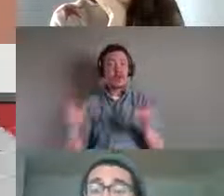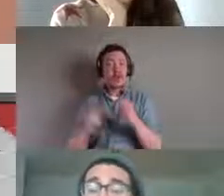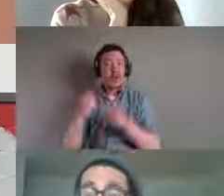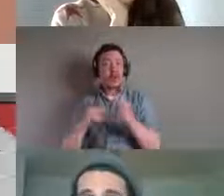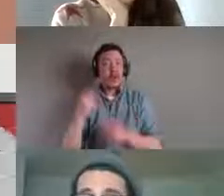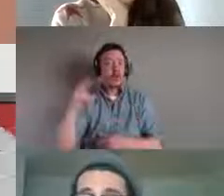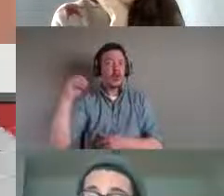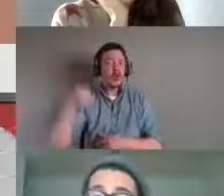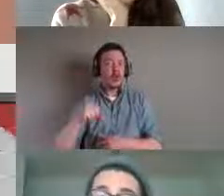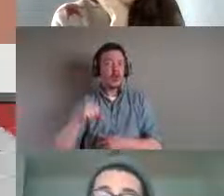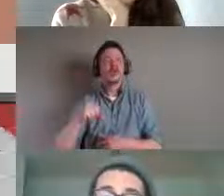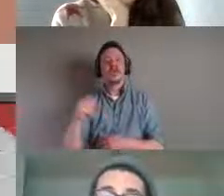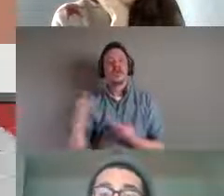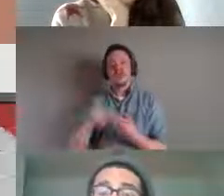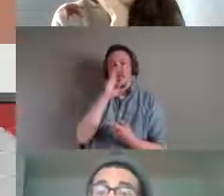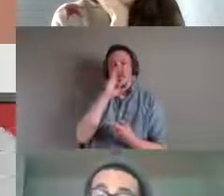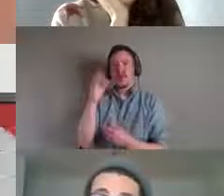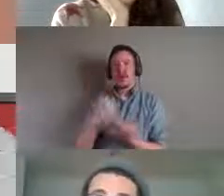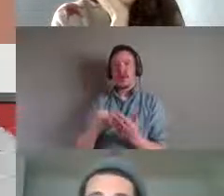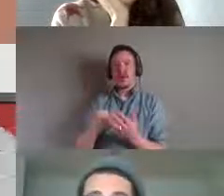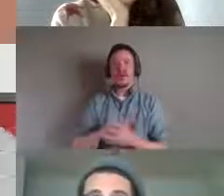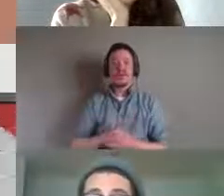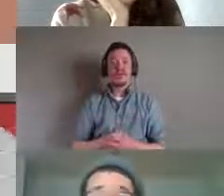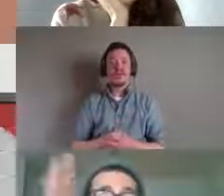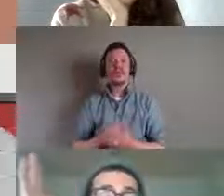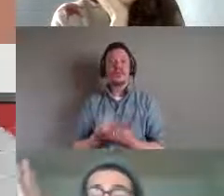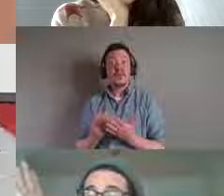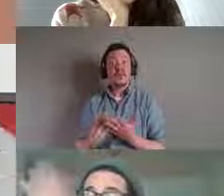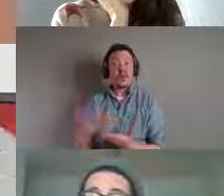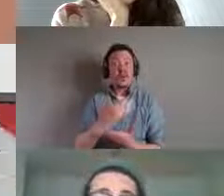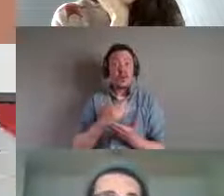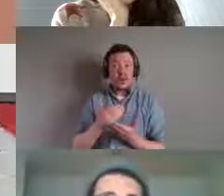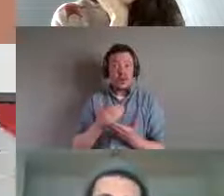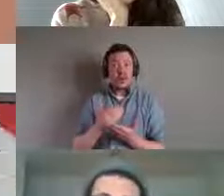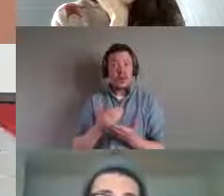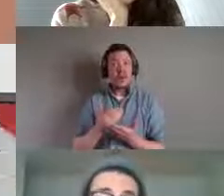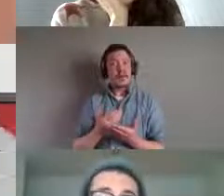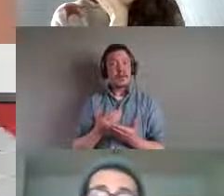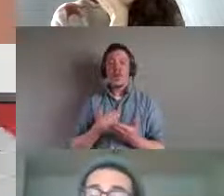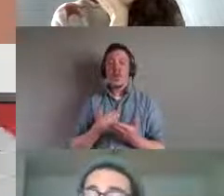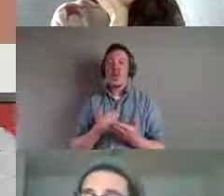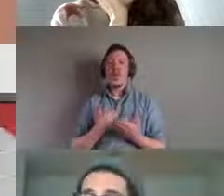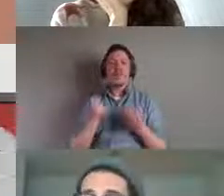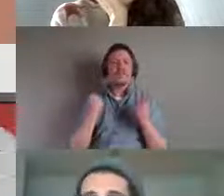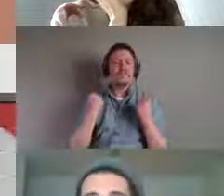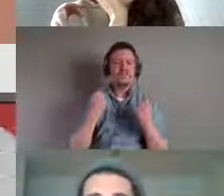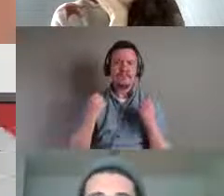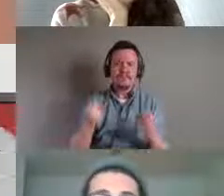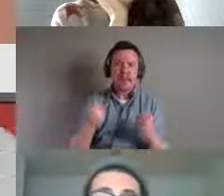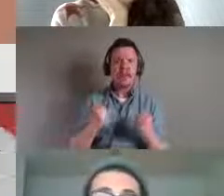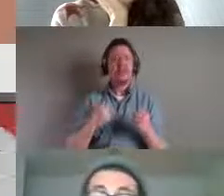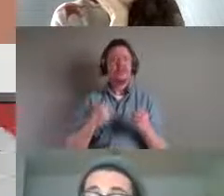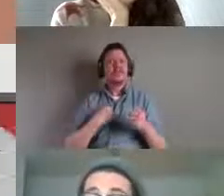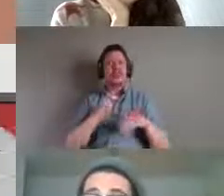goes towards art. And so with that funding, it's allowed us to do a variety of things that you see here. So we're able to do a lot of